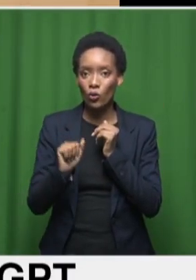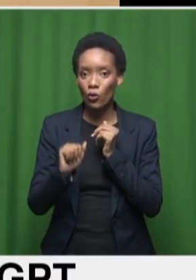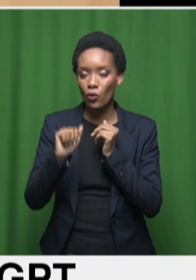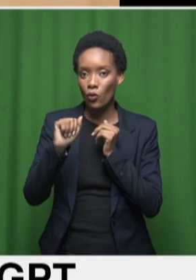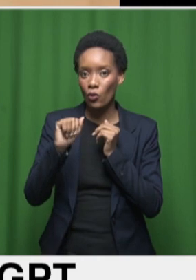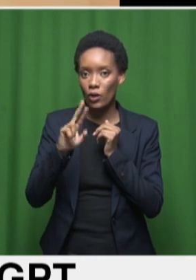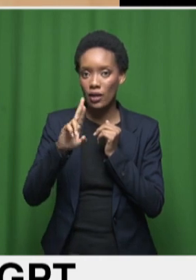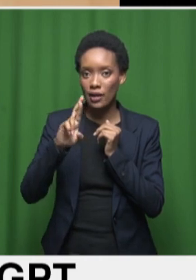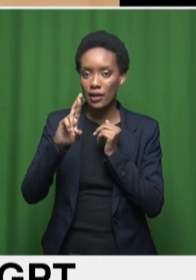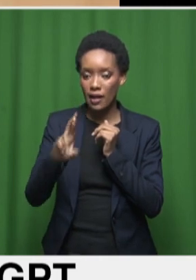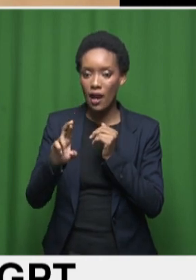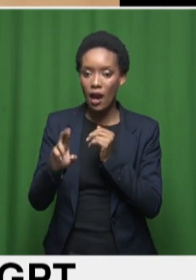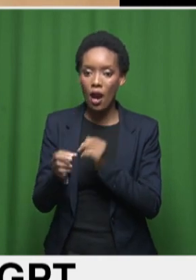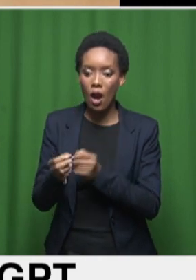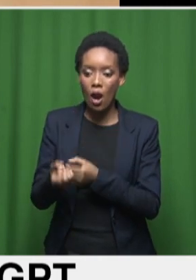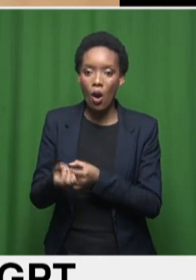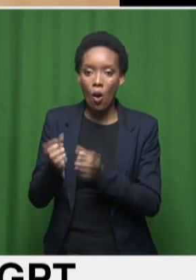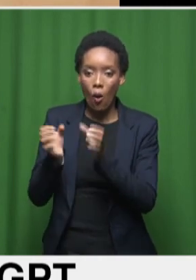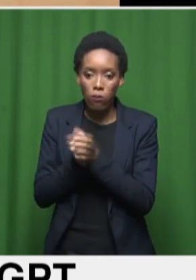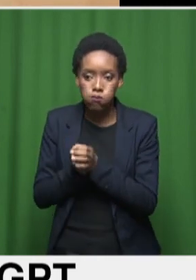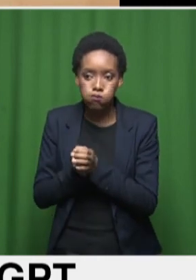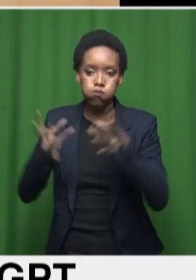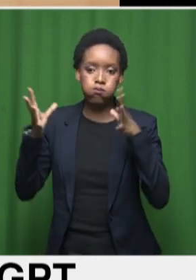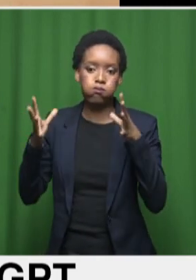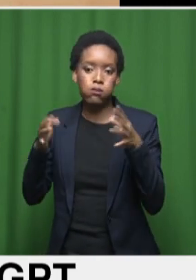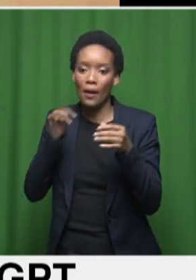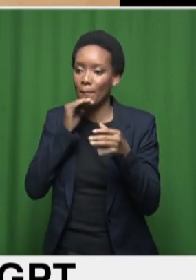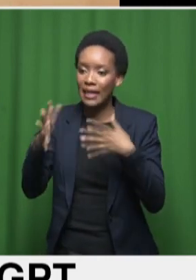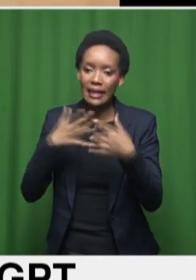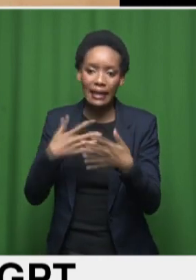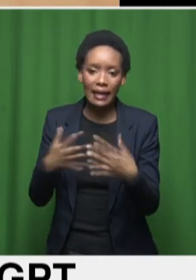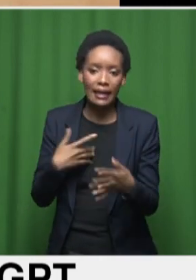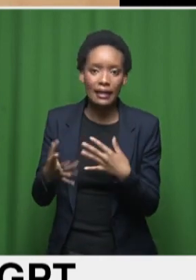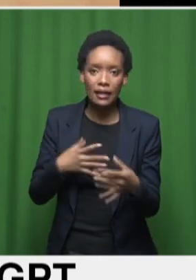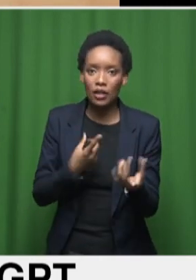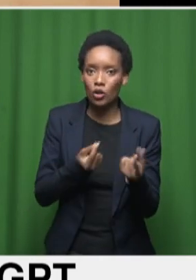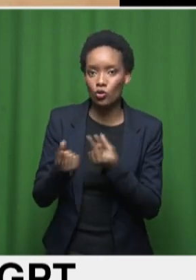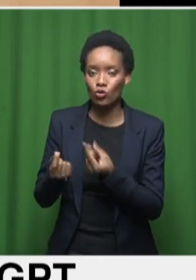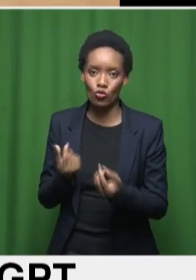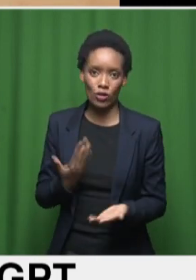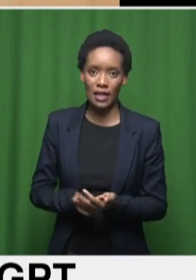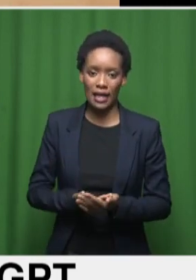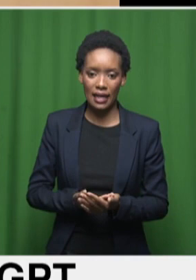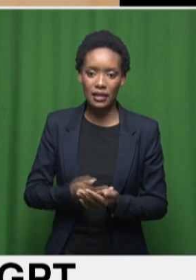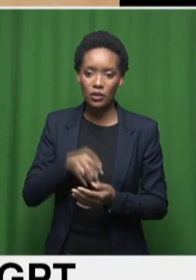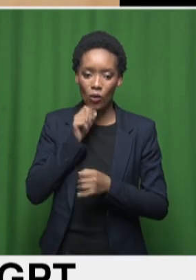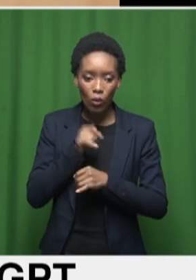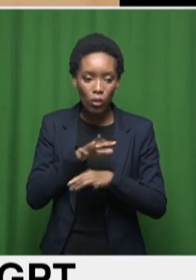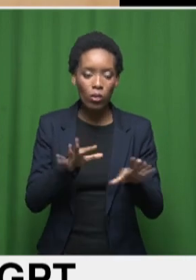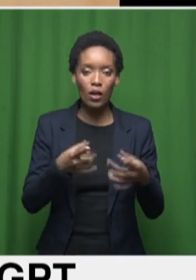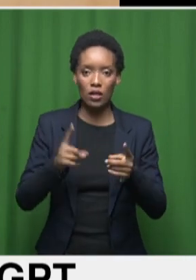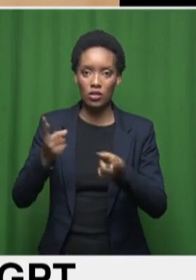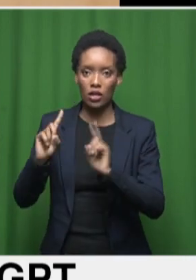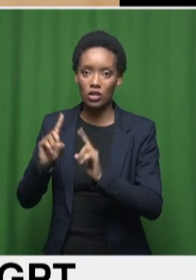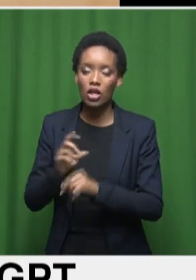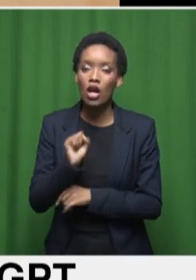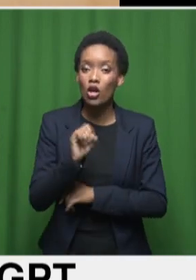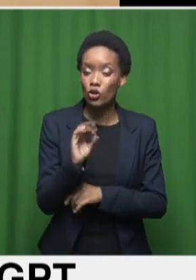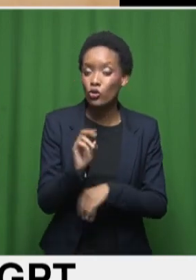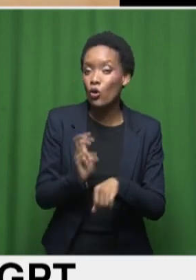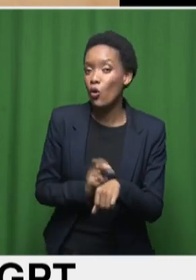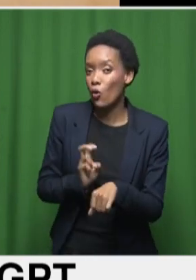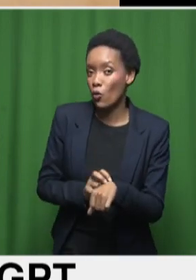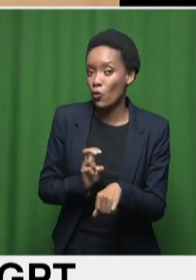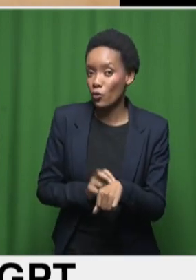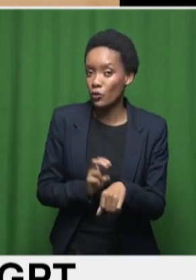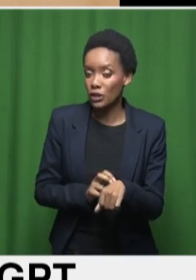could do anything with it. So I think the same approach that they've used to manage the development and testing of